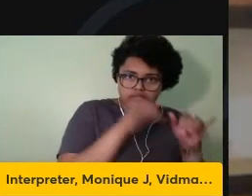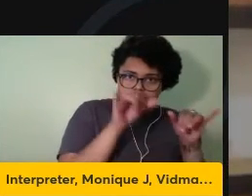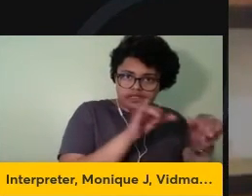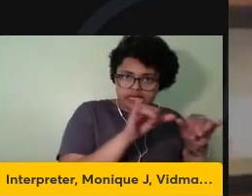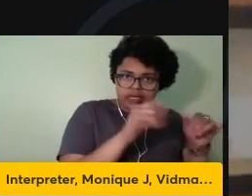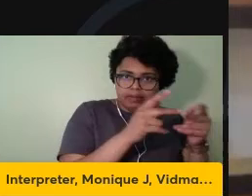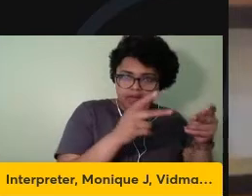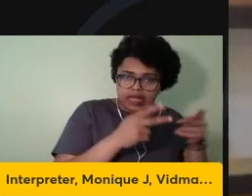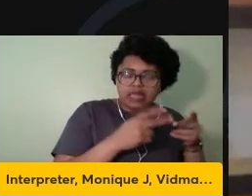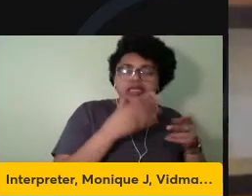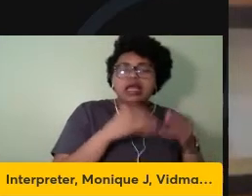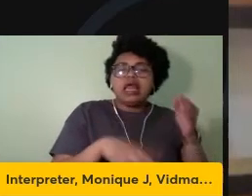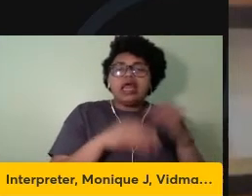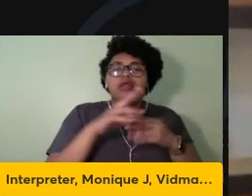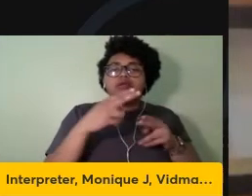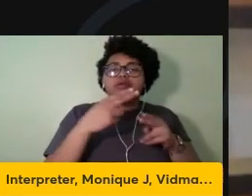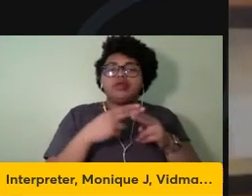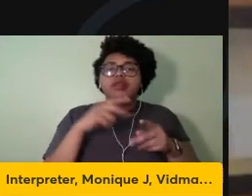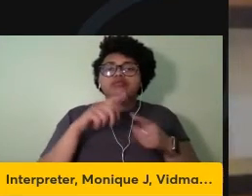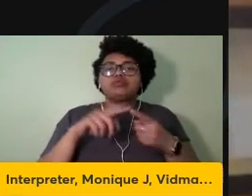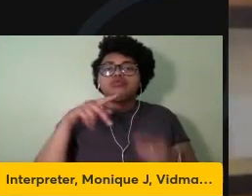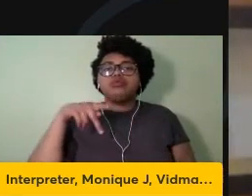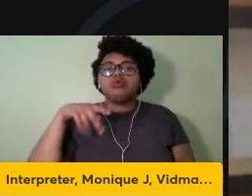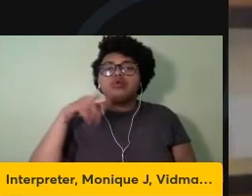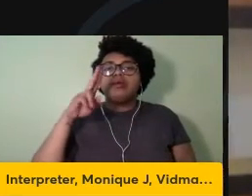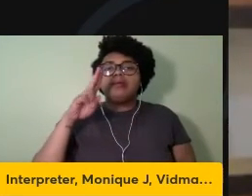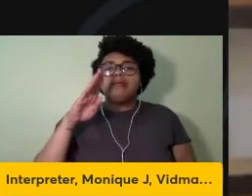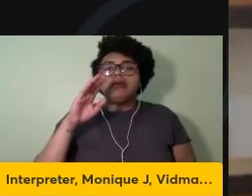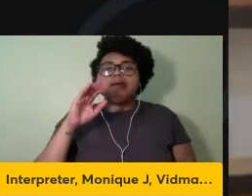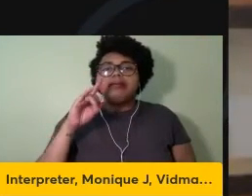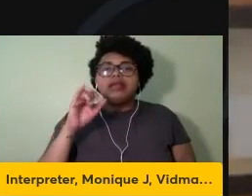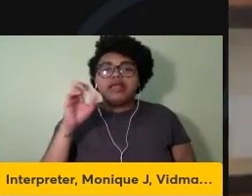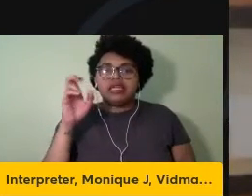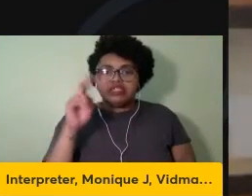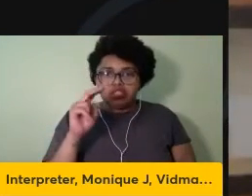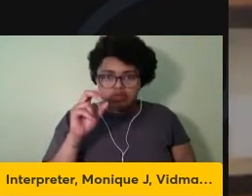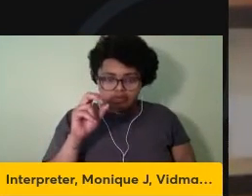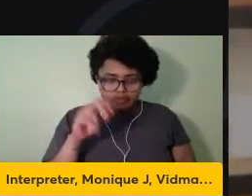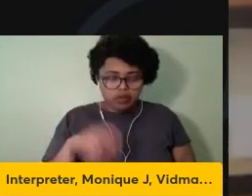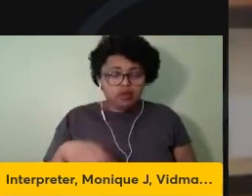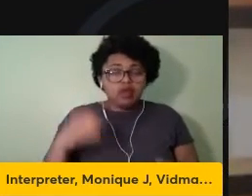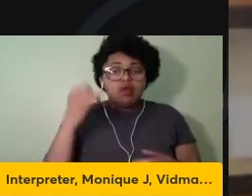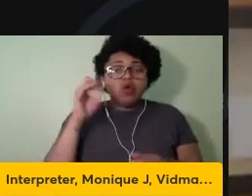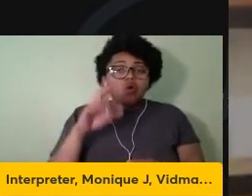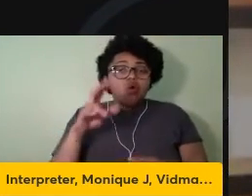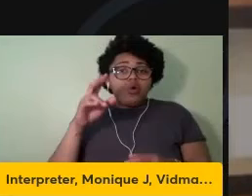to your applications to grad school if that's the route you choose to go on.